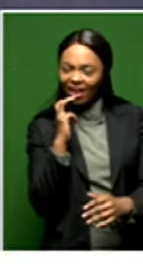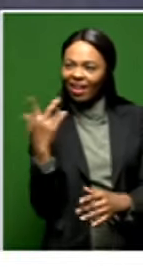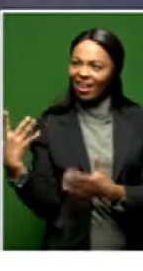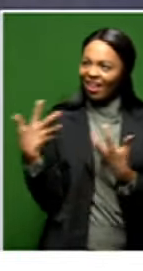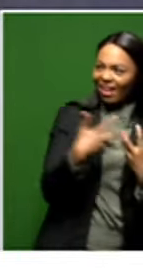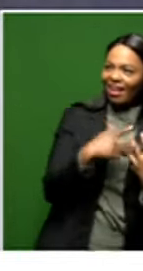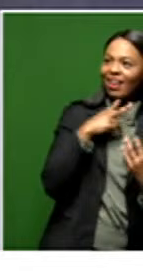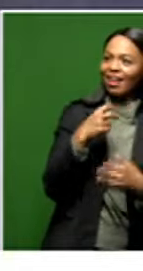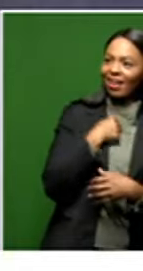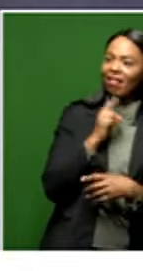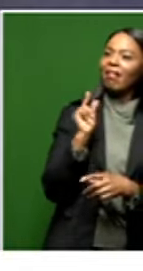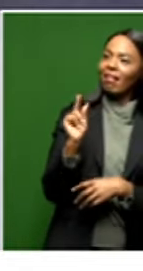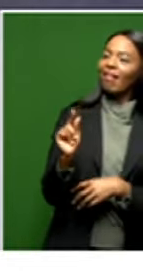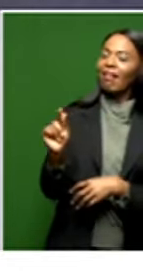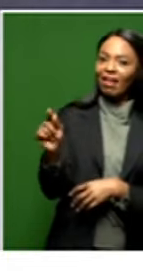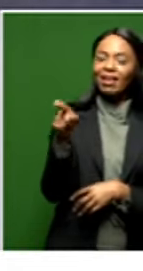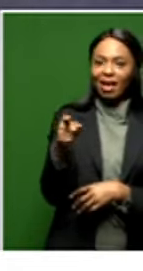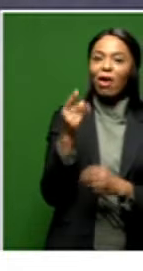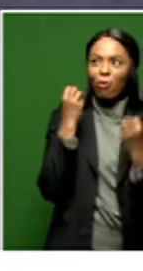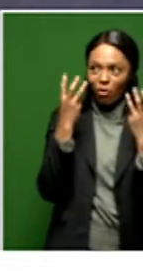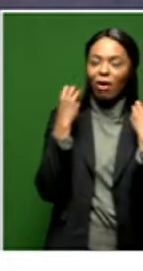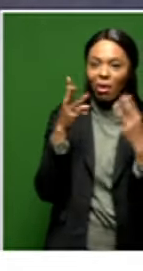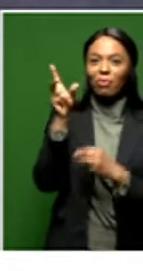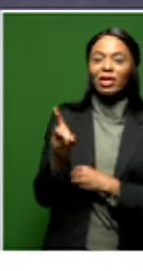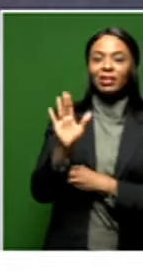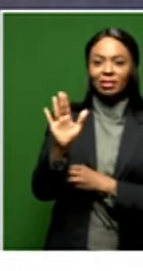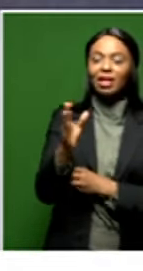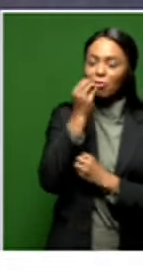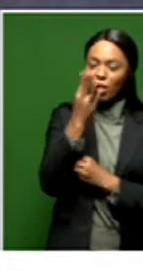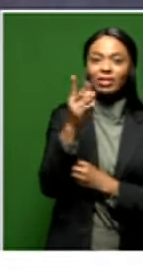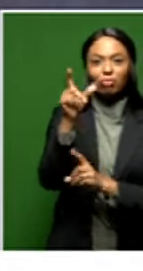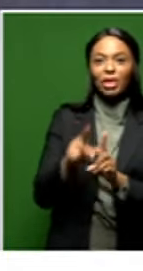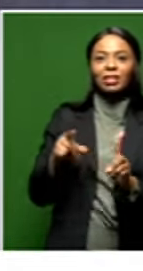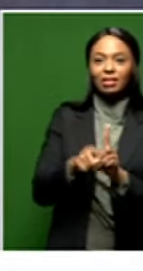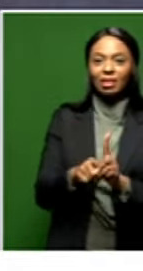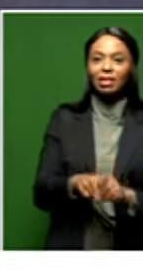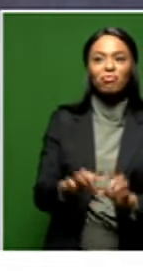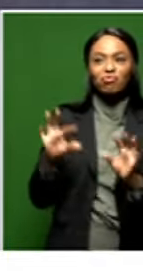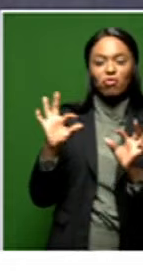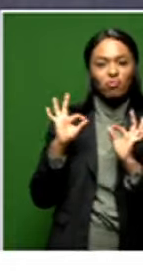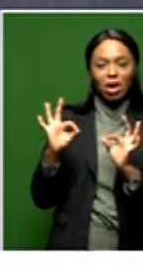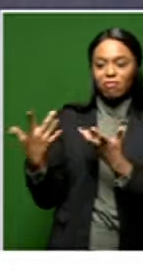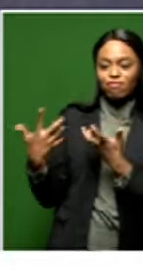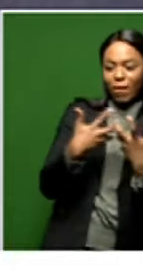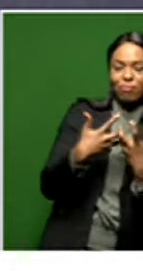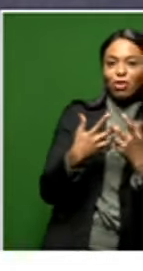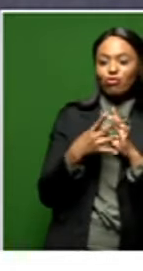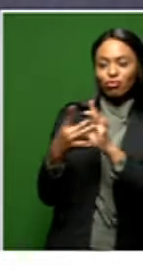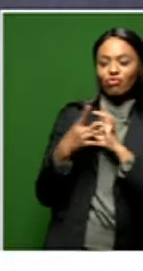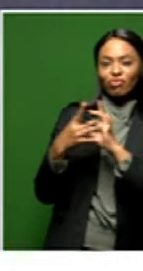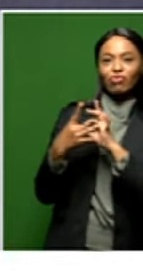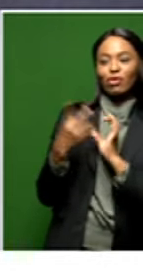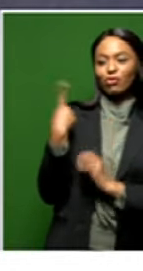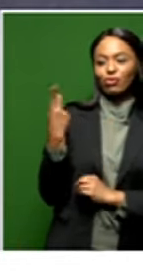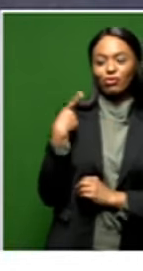think he's just amazing with vocal harmonies too. So there's a good synergy between the two of us. I think that has been